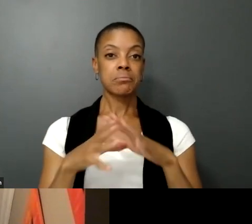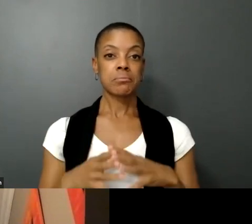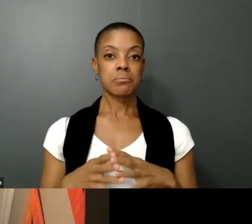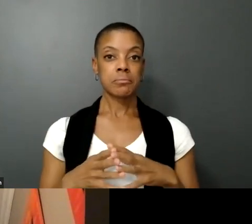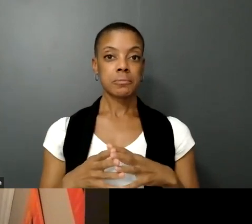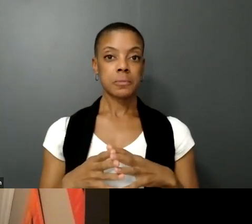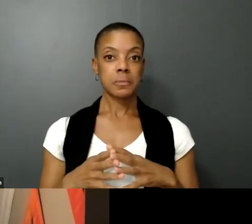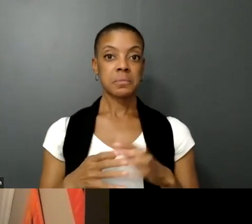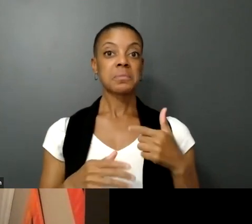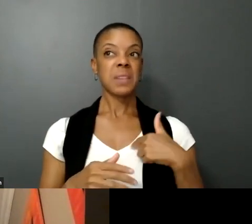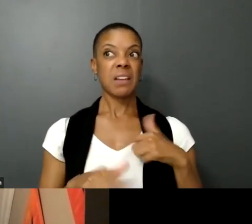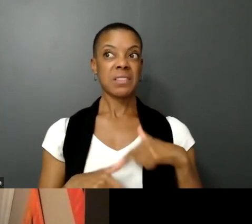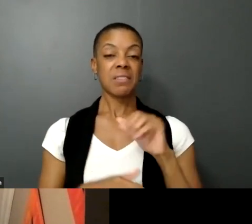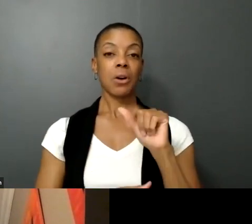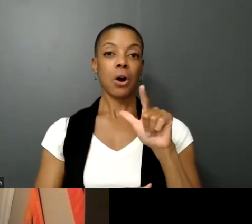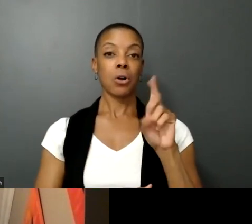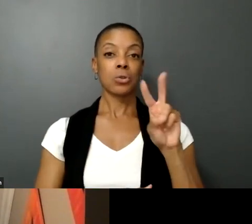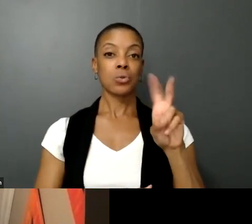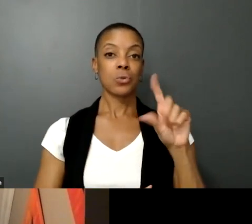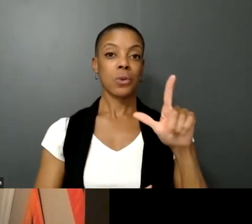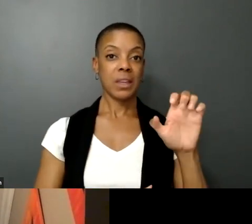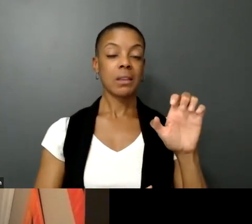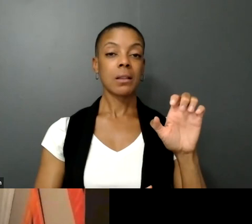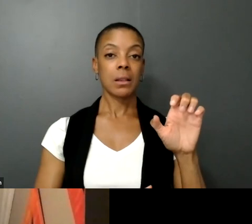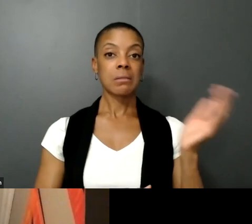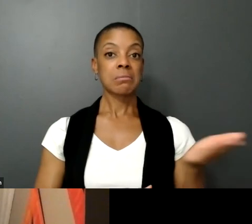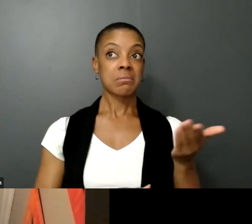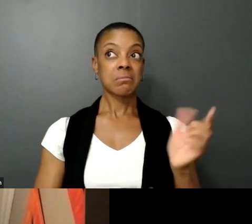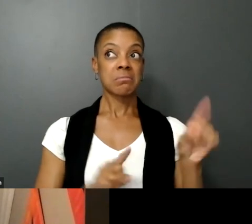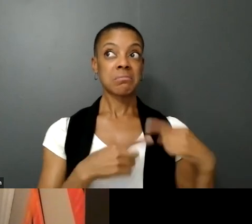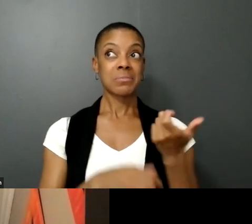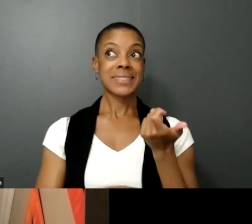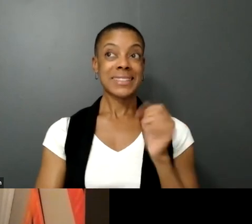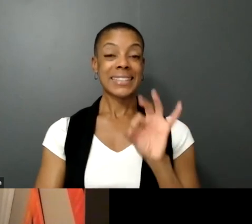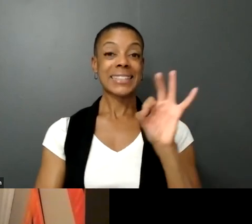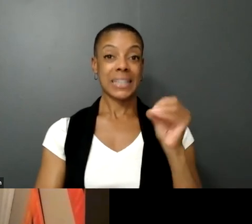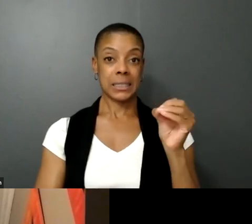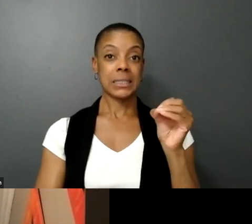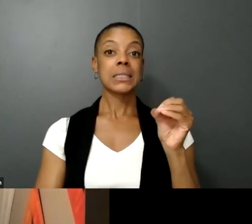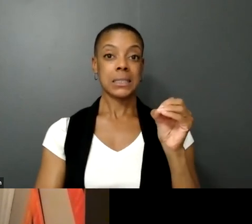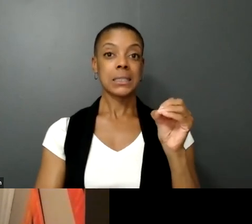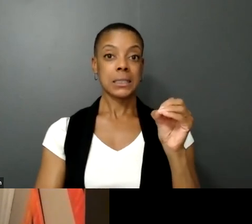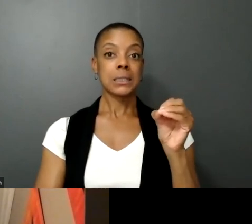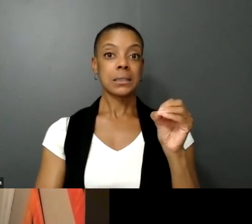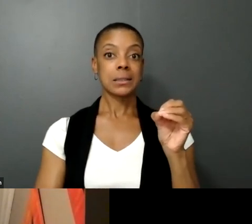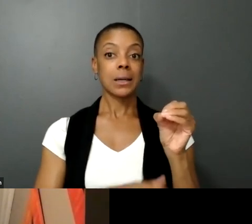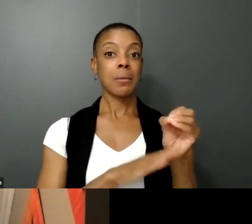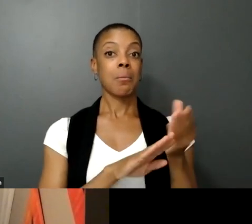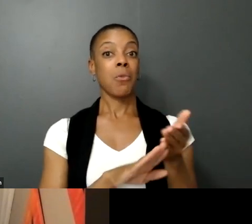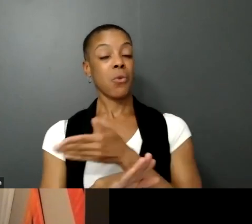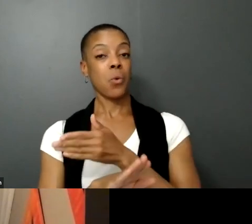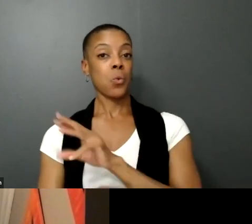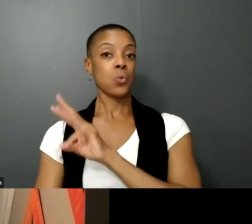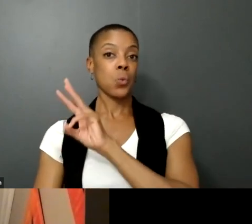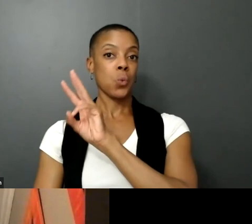I have been at Alderville First Nation since 1990, actually. I was in Winnipeg at that time, but I